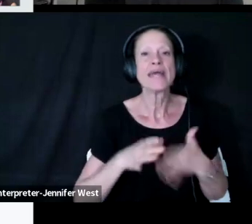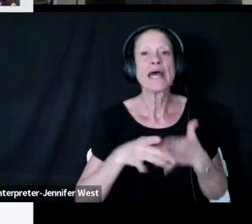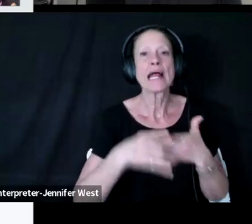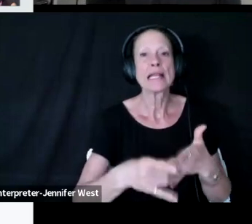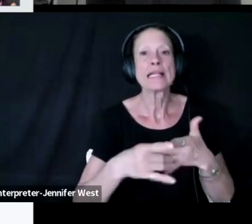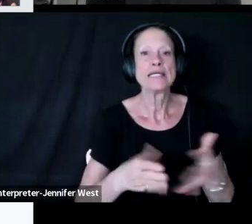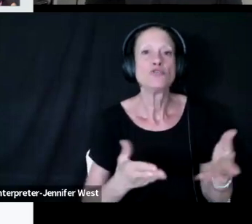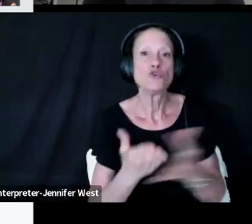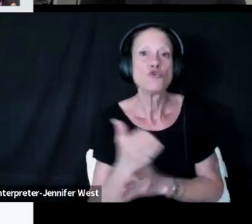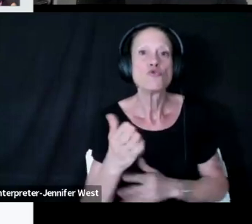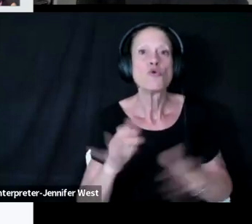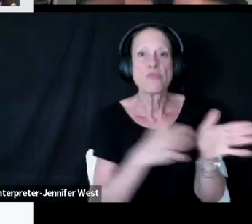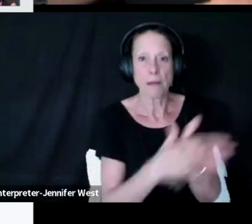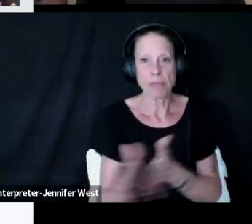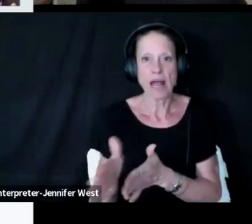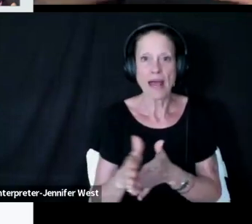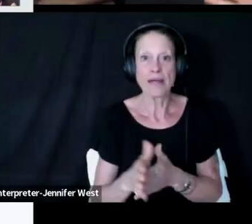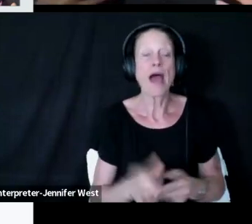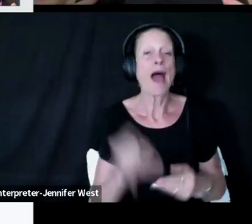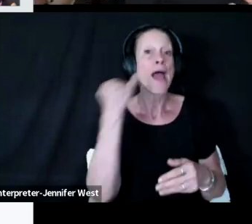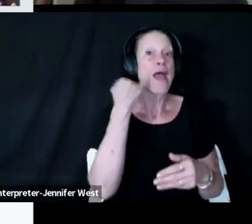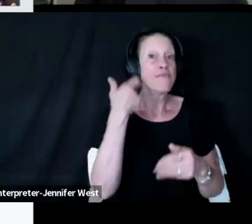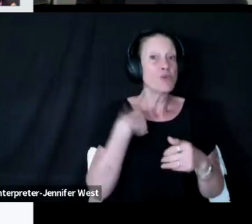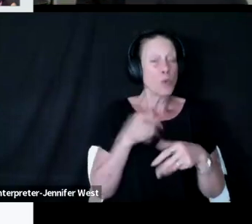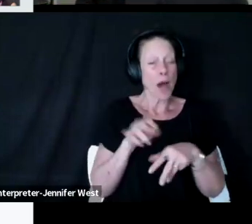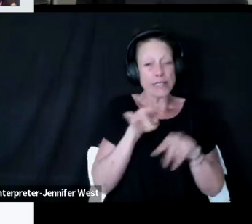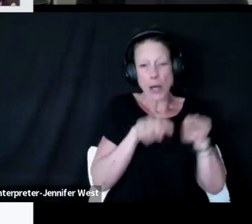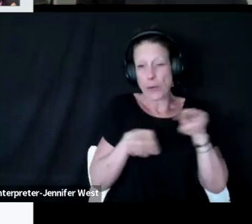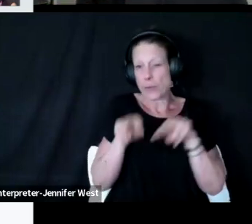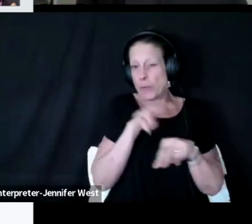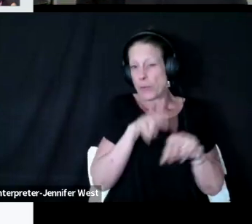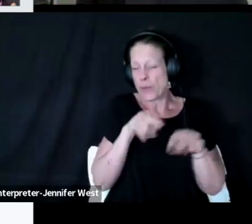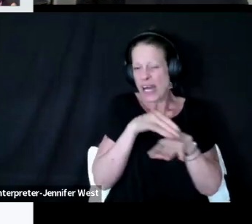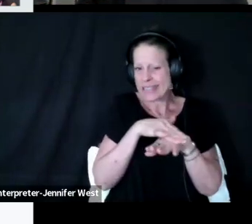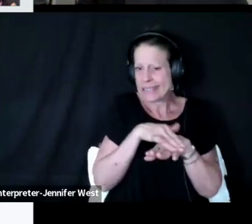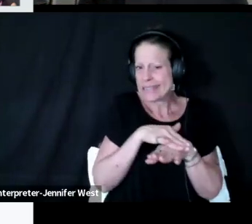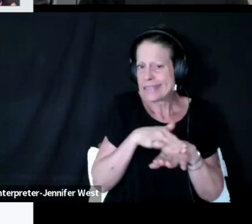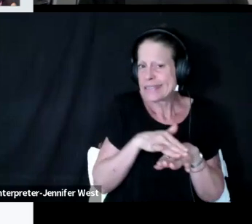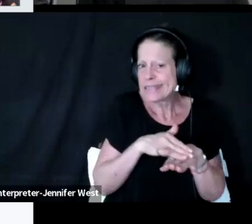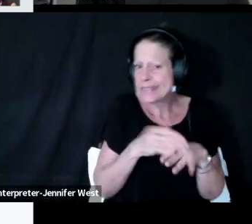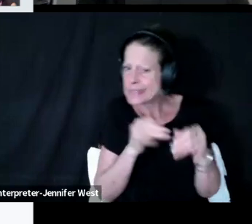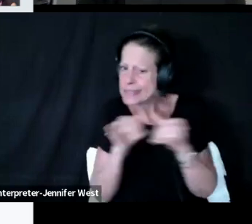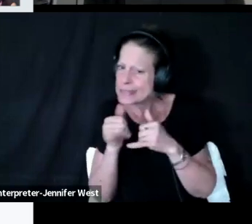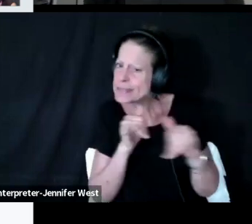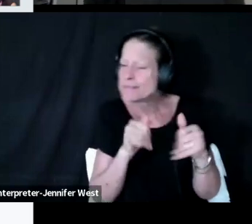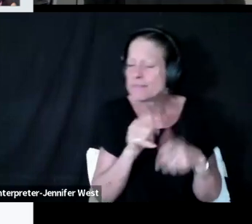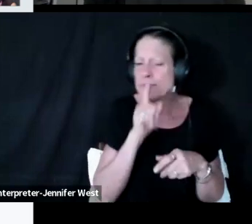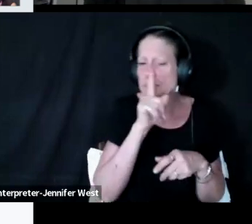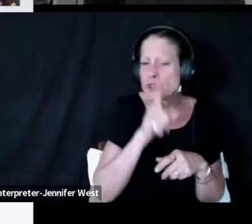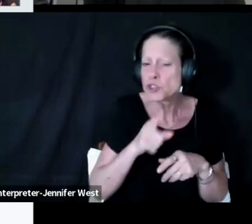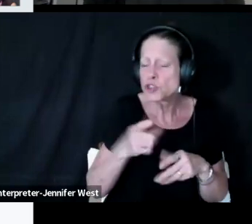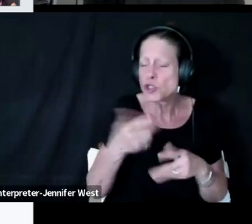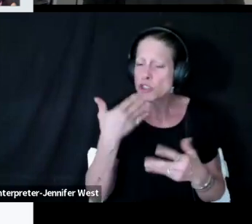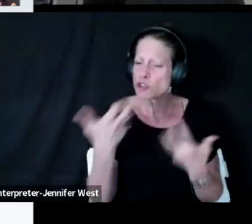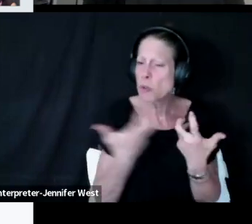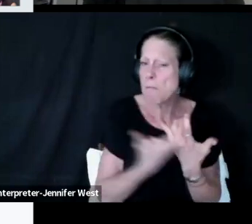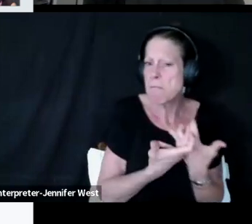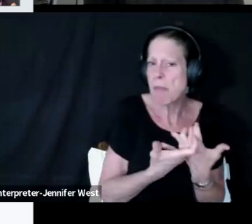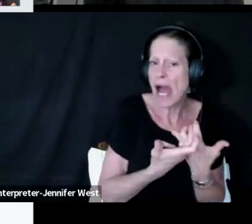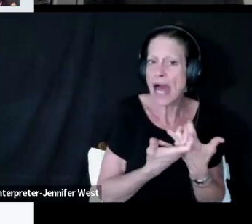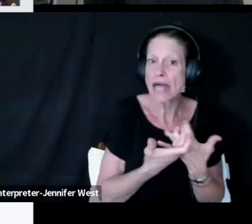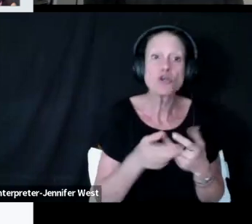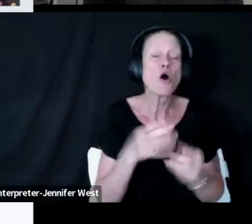free trial if you're kind of would like to get your, kind of play with it a little bit. You could go ahead